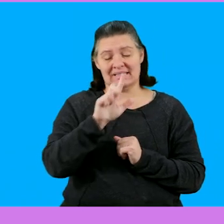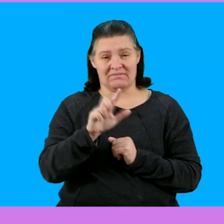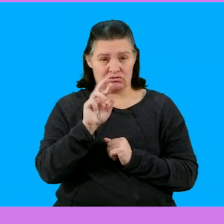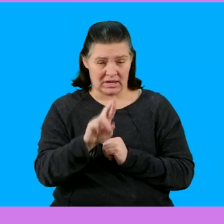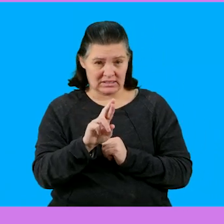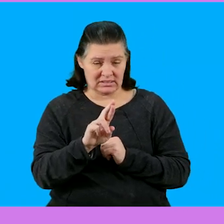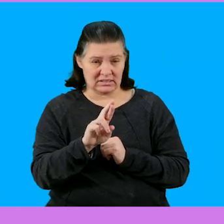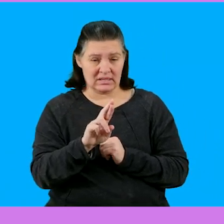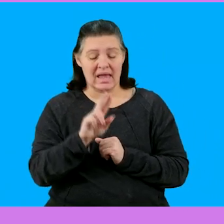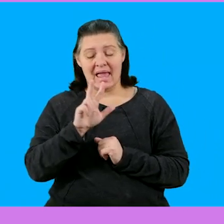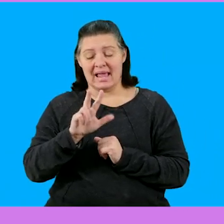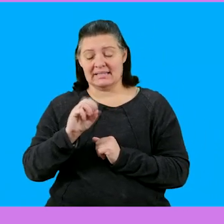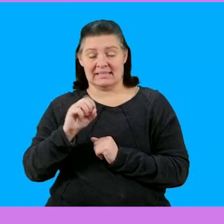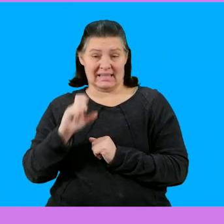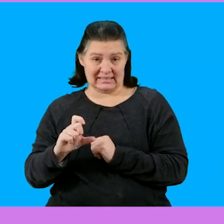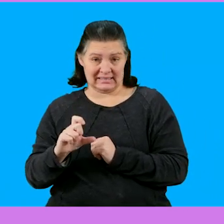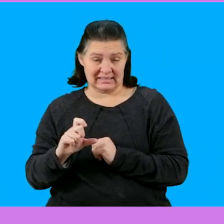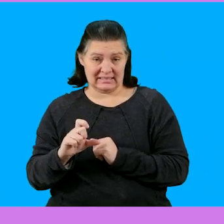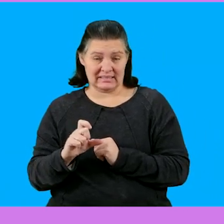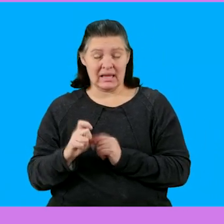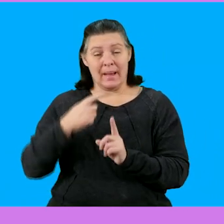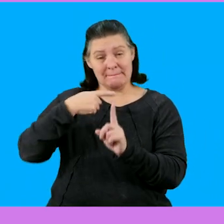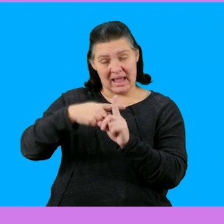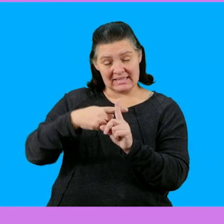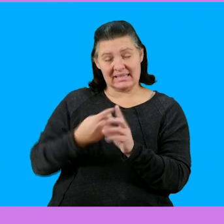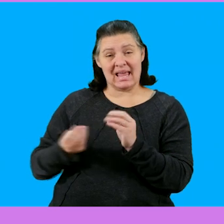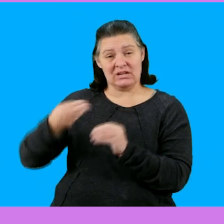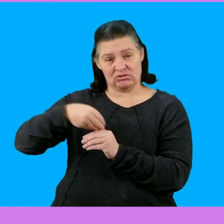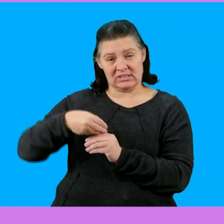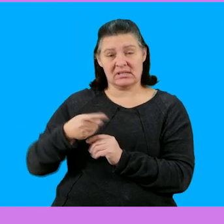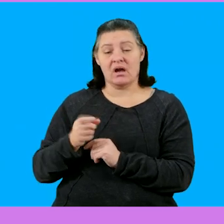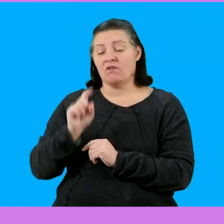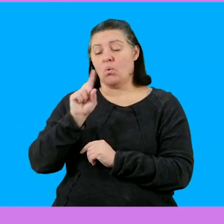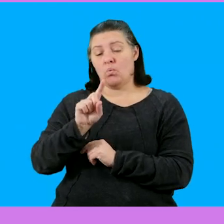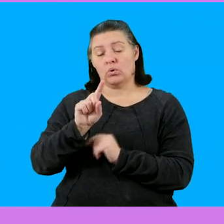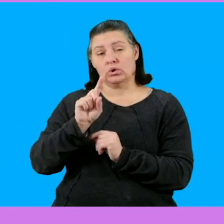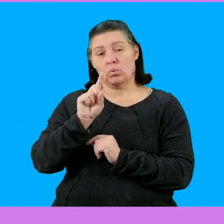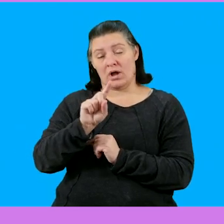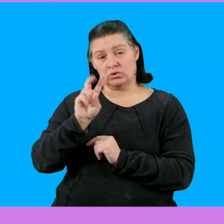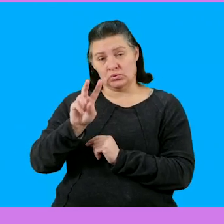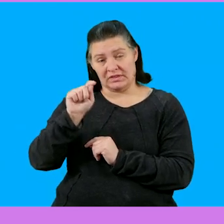208,427 rand and 80 cents plus the interest of